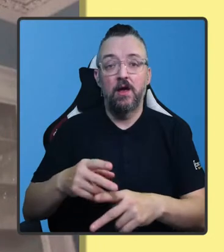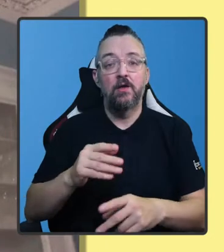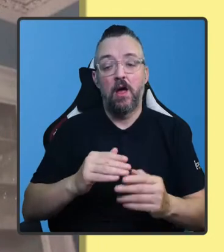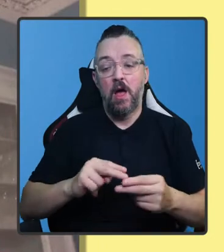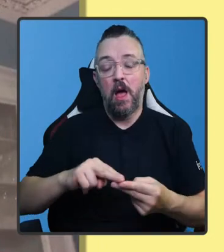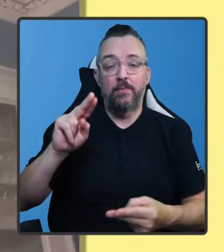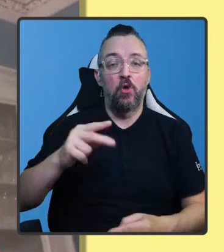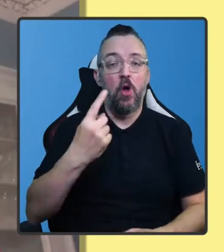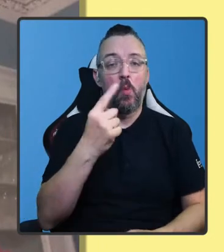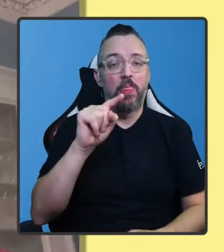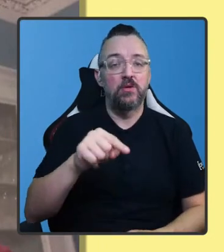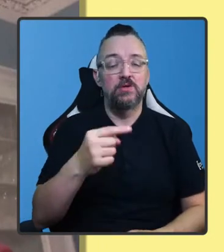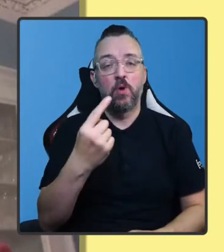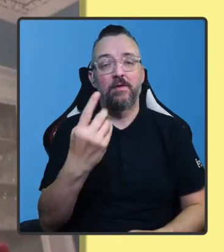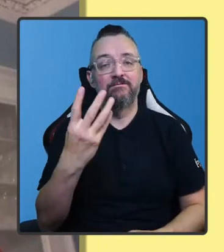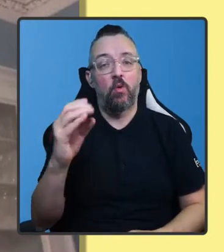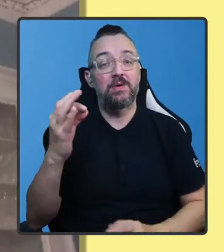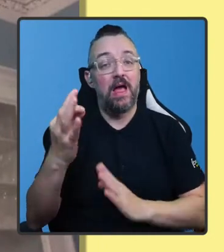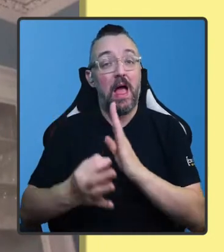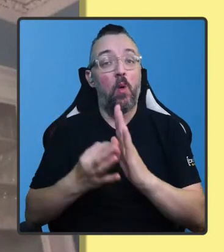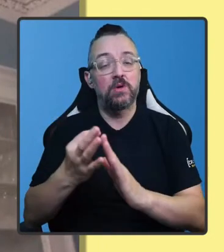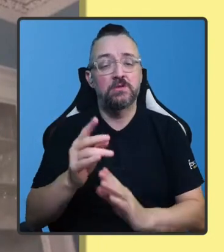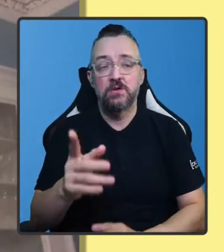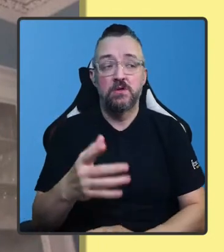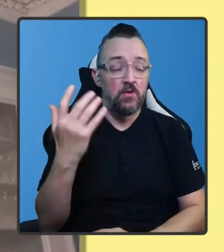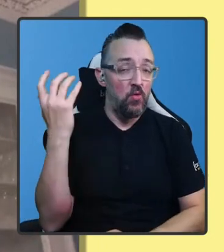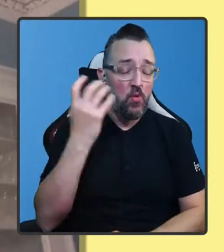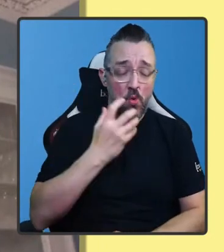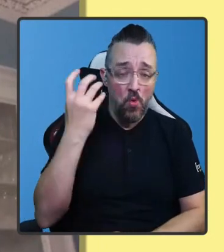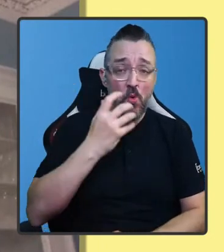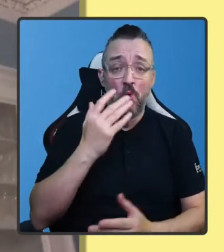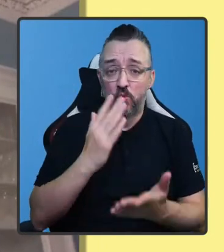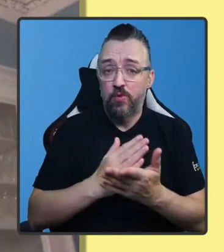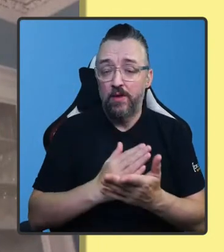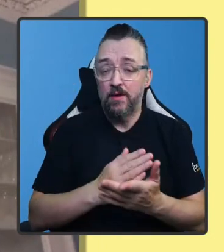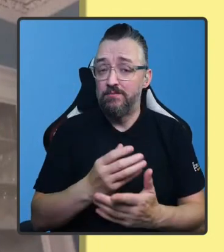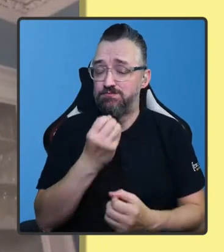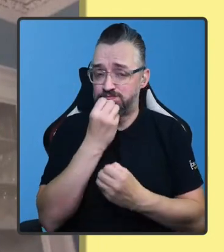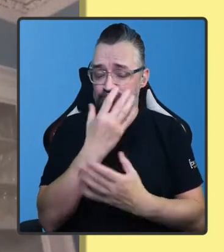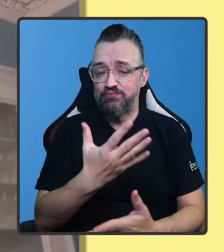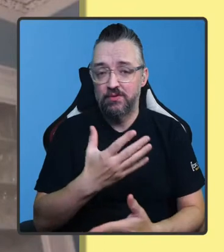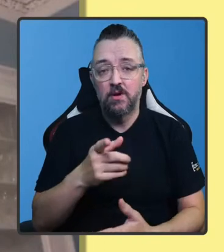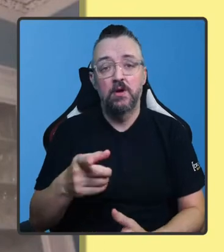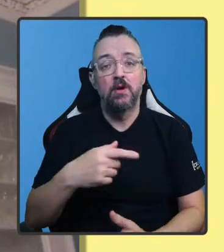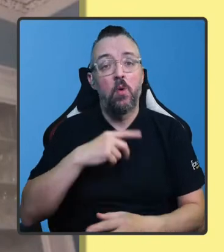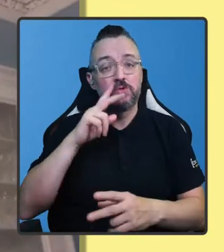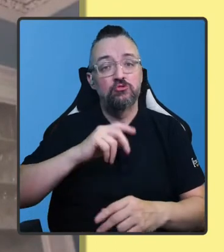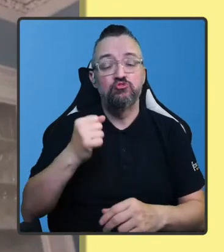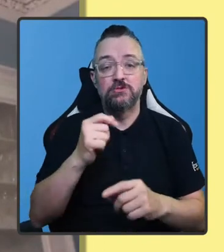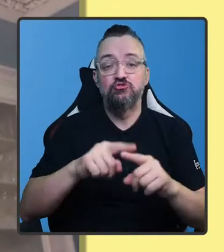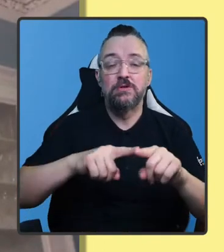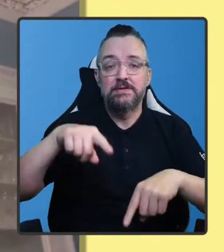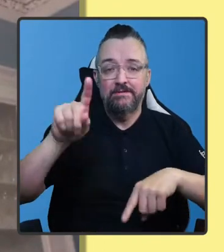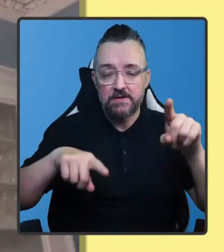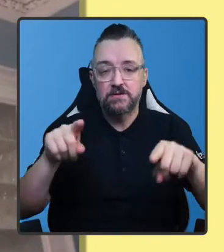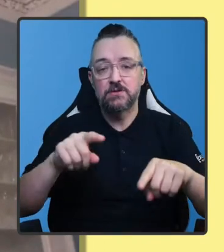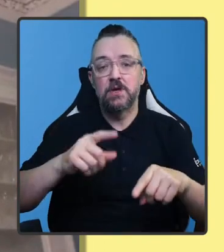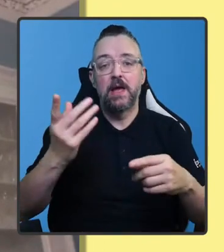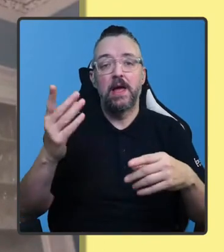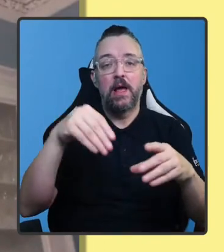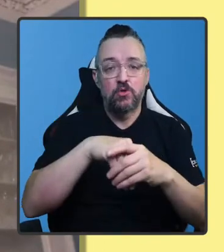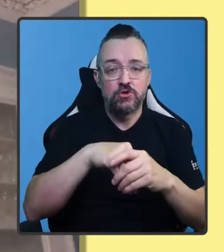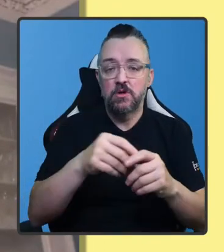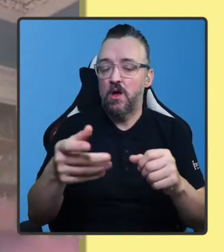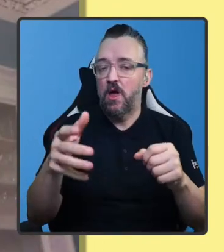a game changer. I look forward with hope to the Strategy for Scottish Diversity and Inclusion, and this will cover